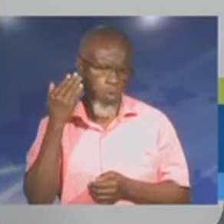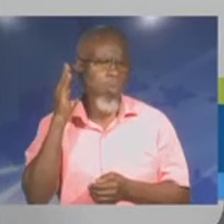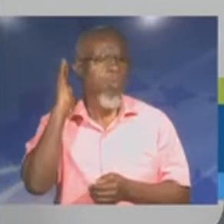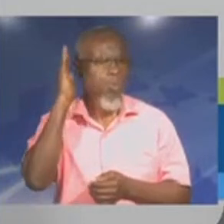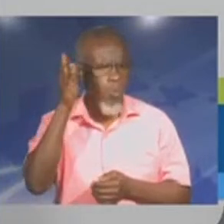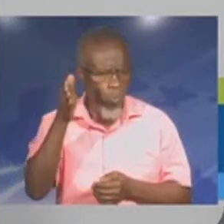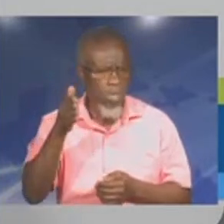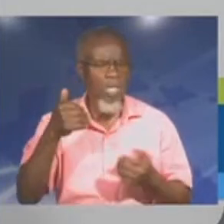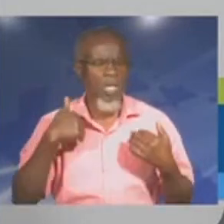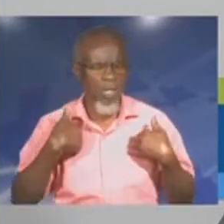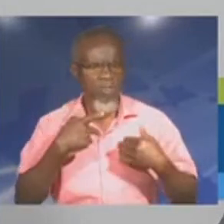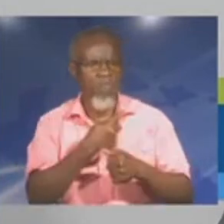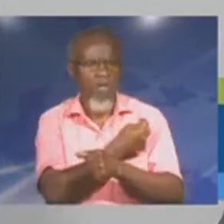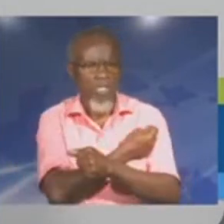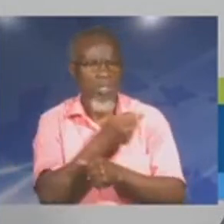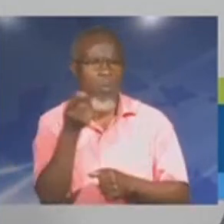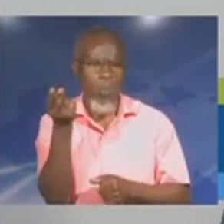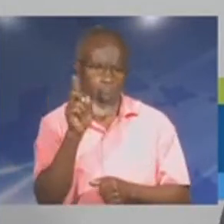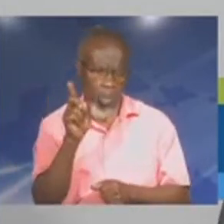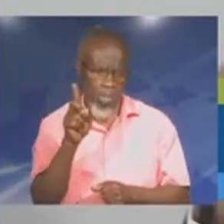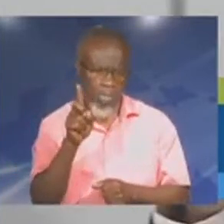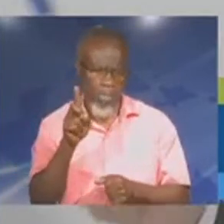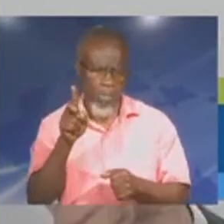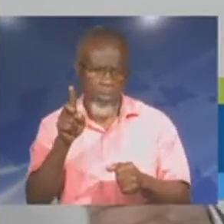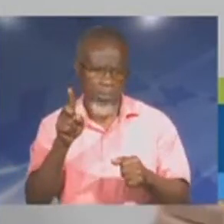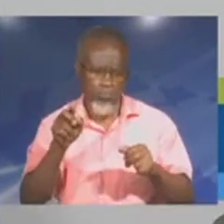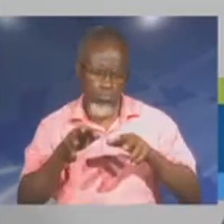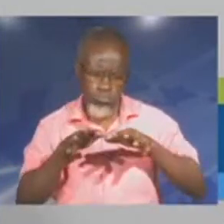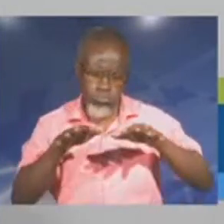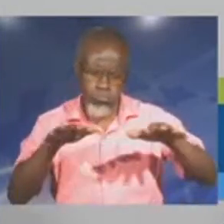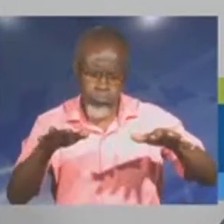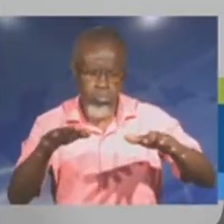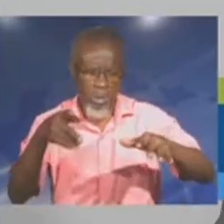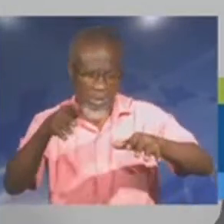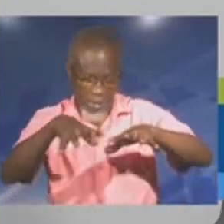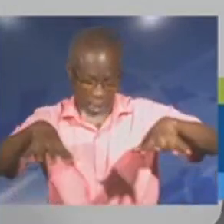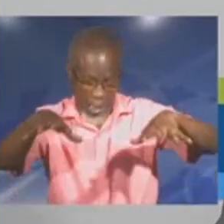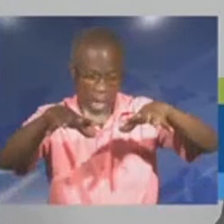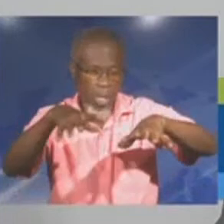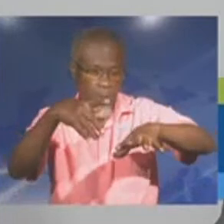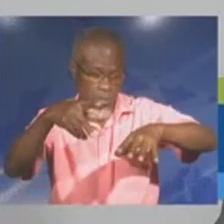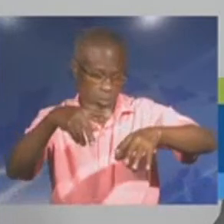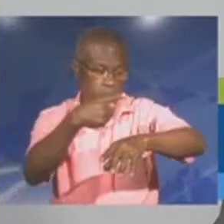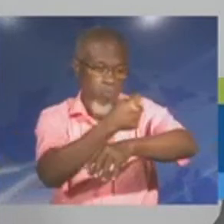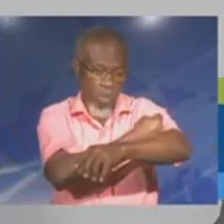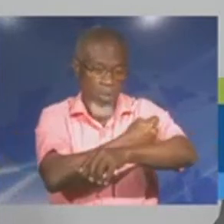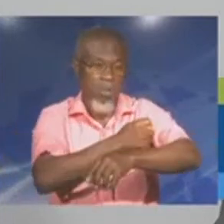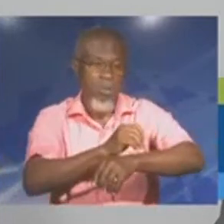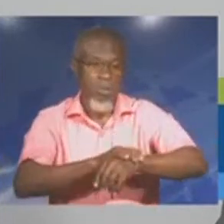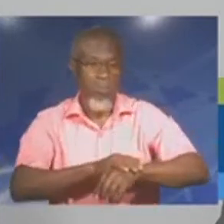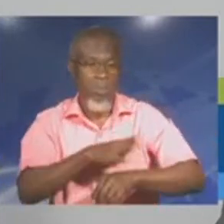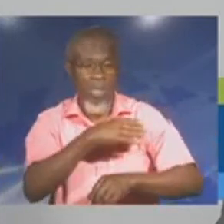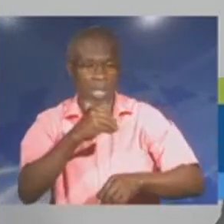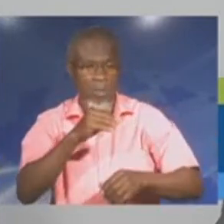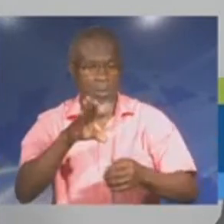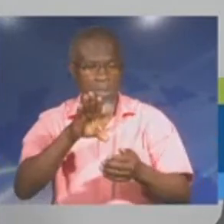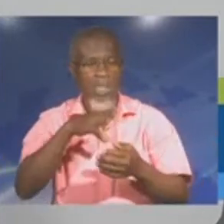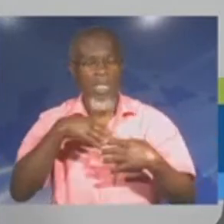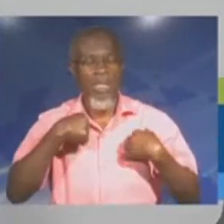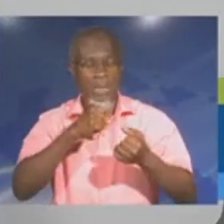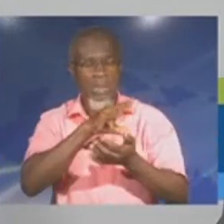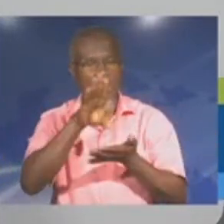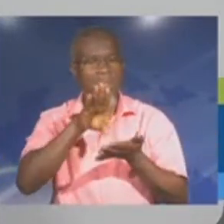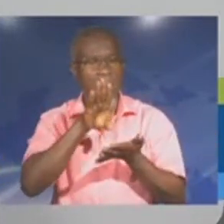vac sites and selected health centers to increase the distribution network. Because it is